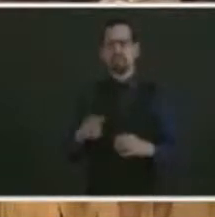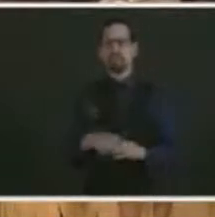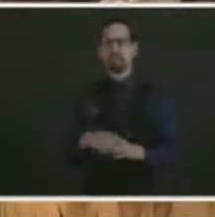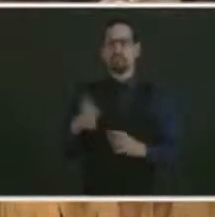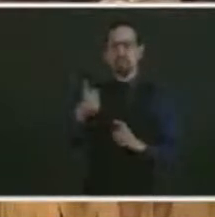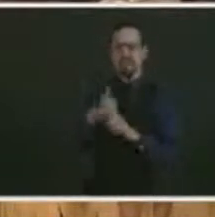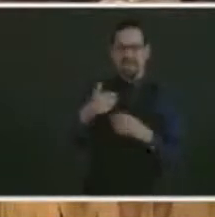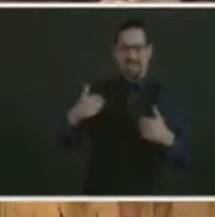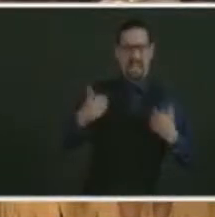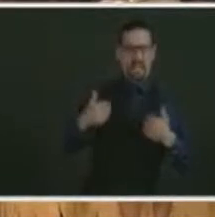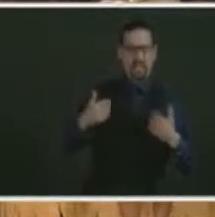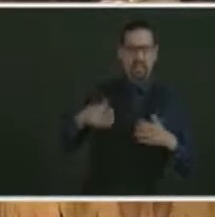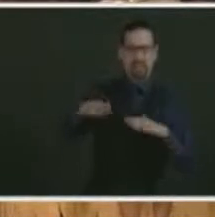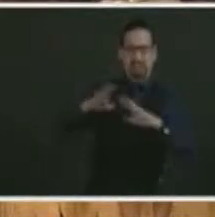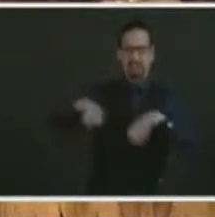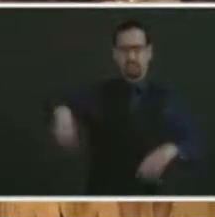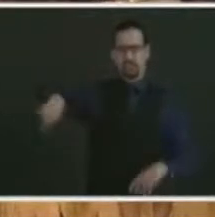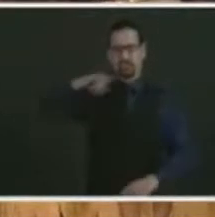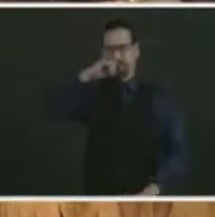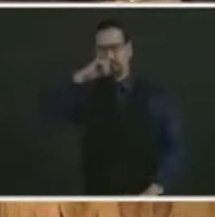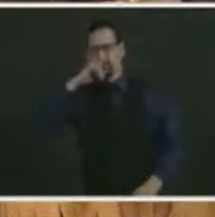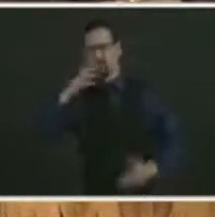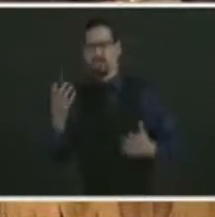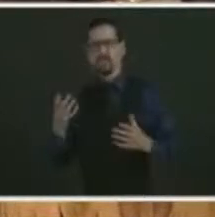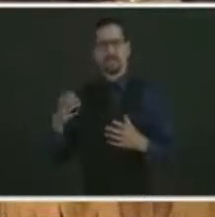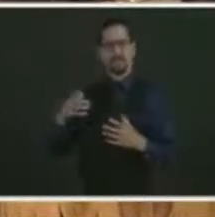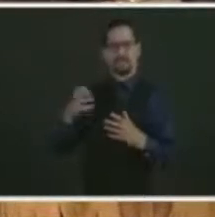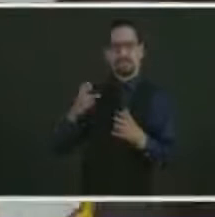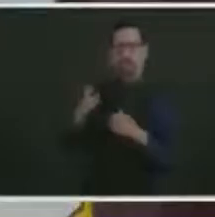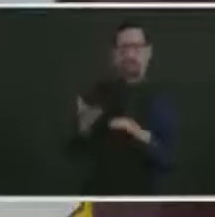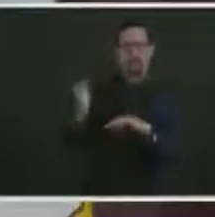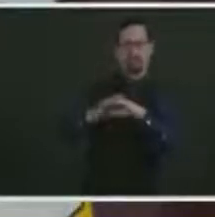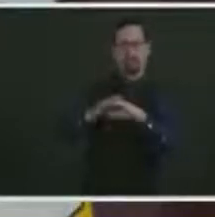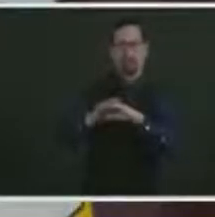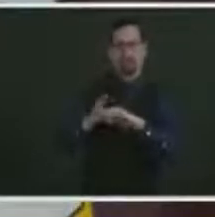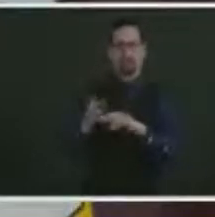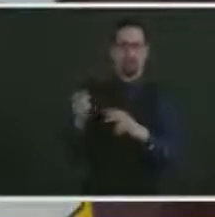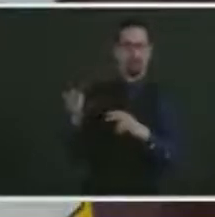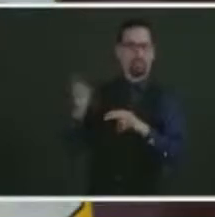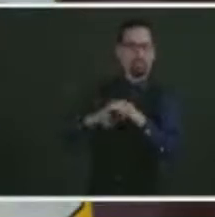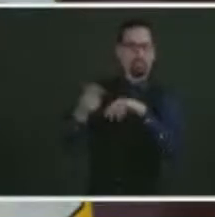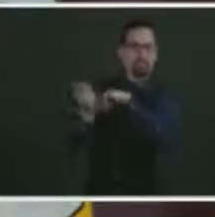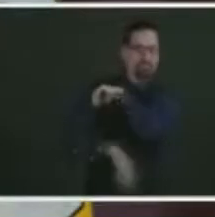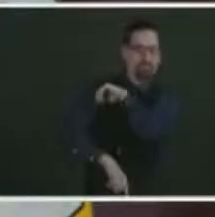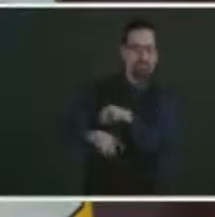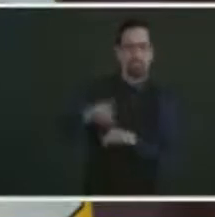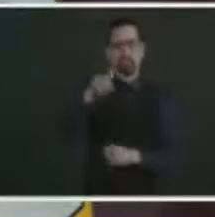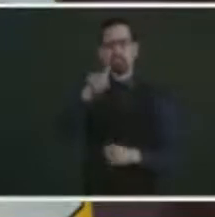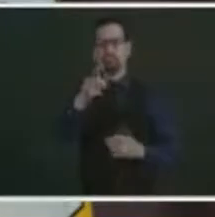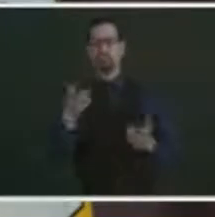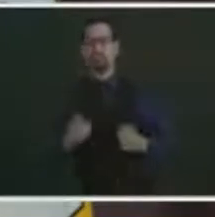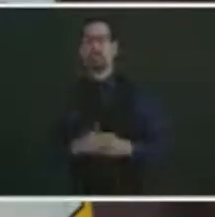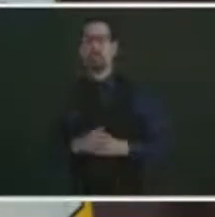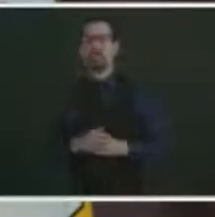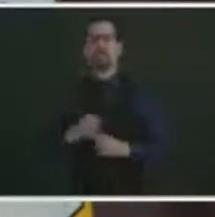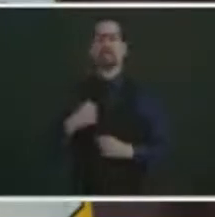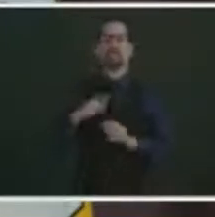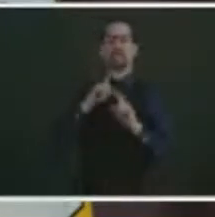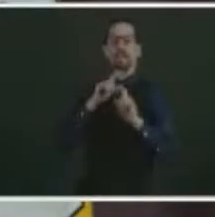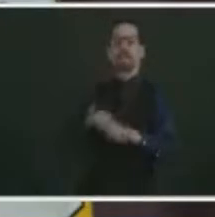charges, additional charges added to it? So that is a better question for the Attorney General. And he has been a great